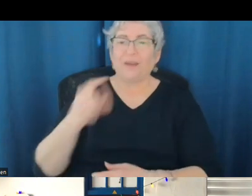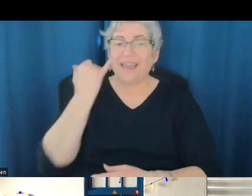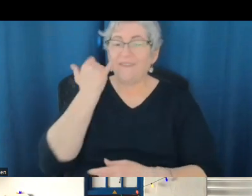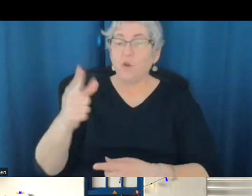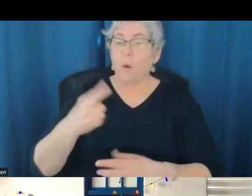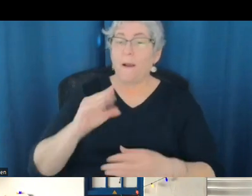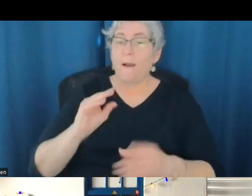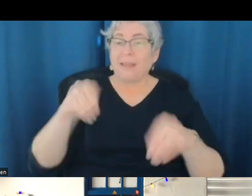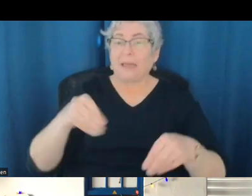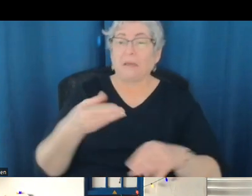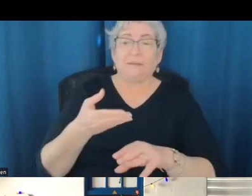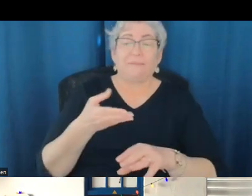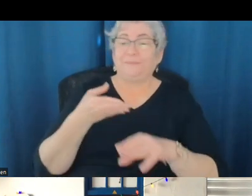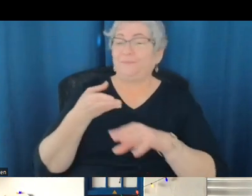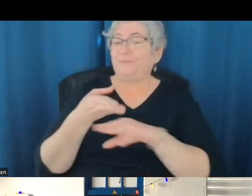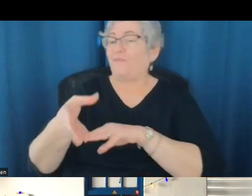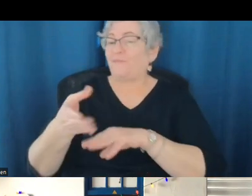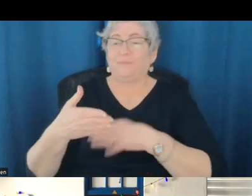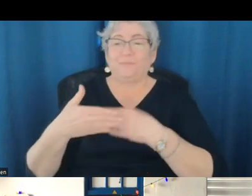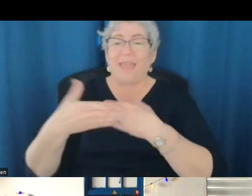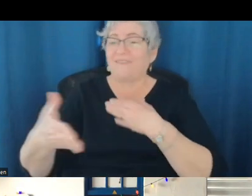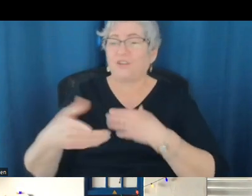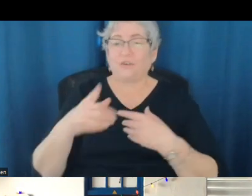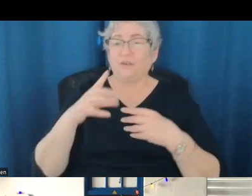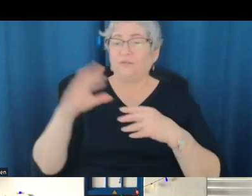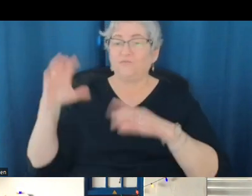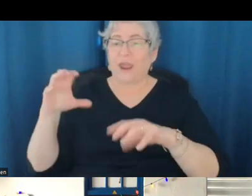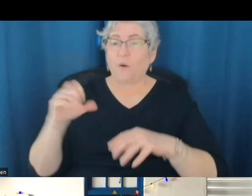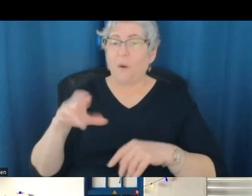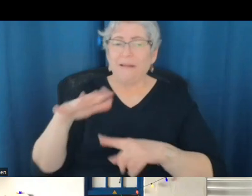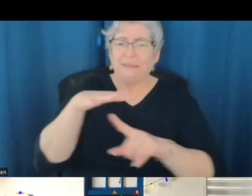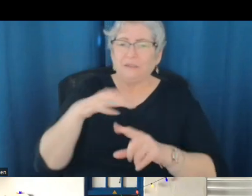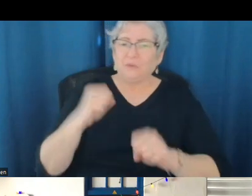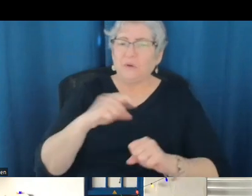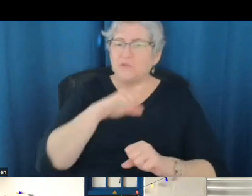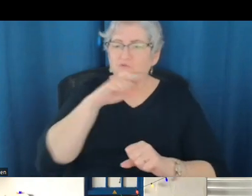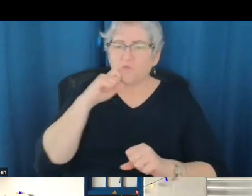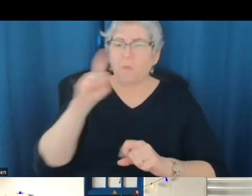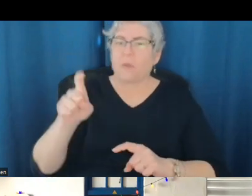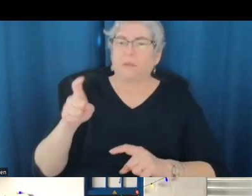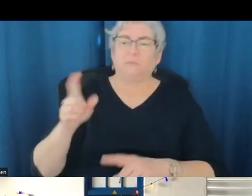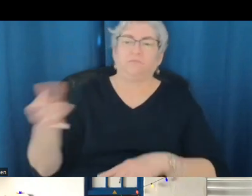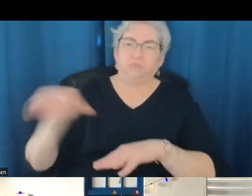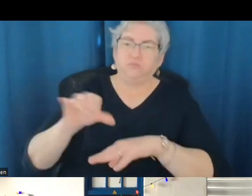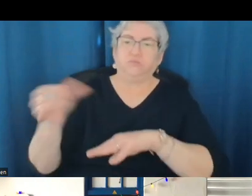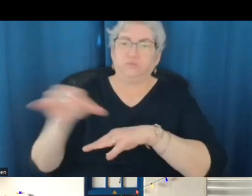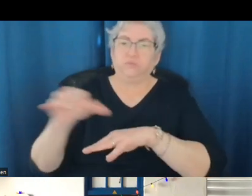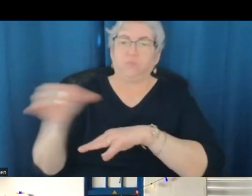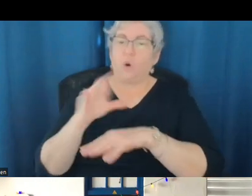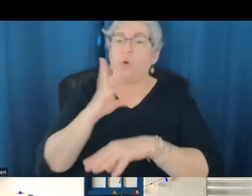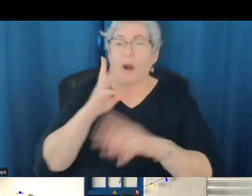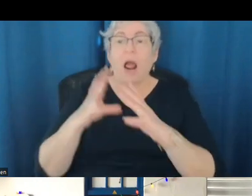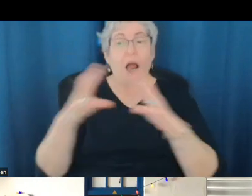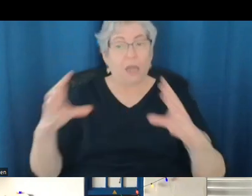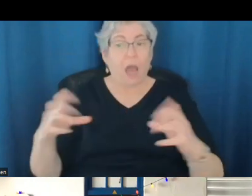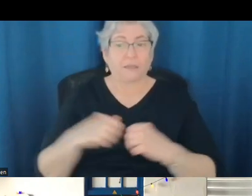window, or live in a drier climate with less rain, you will need to water intermittently during establishment. You'll want your